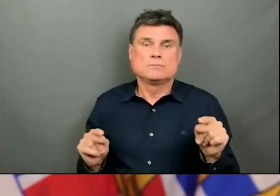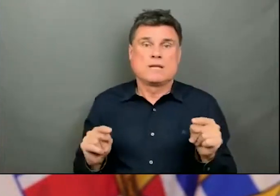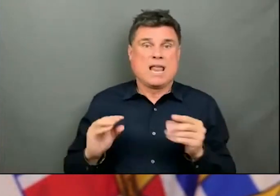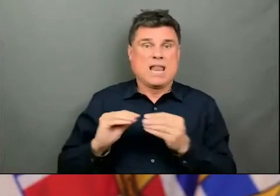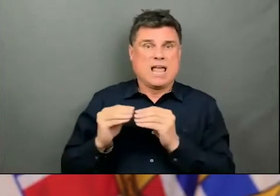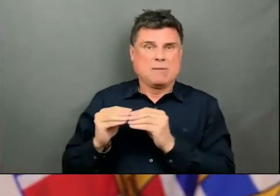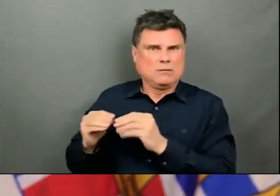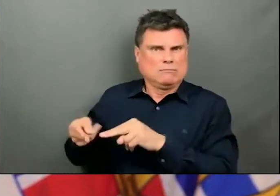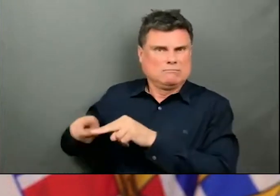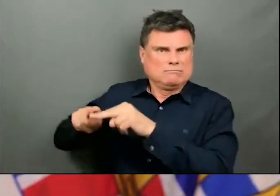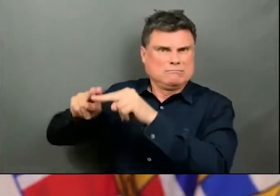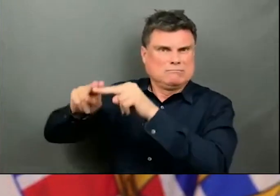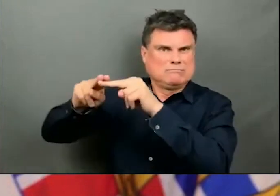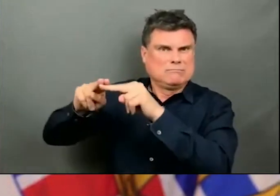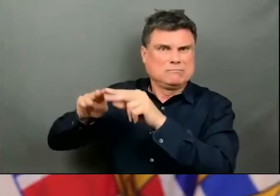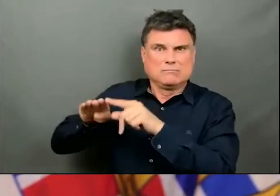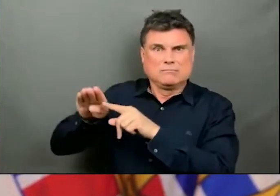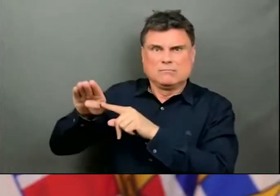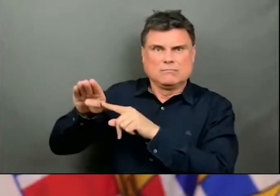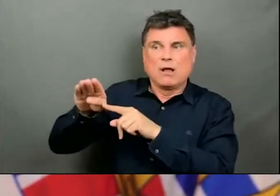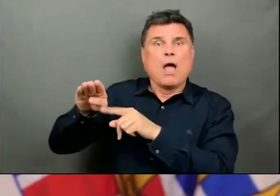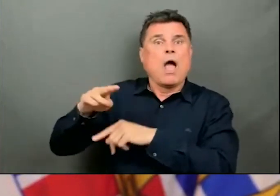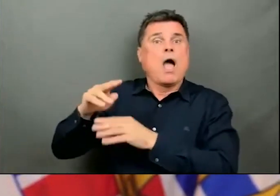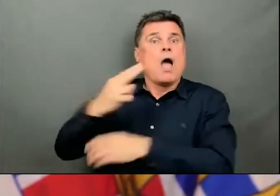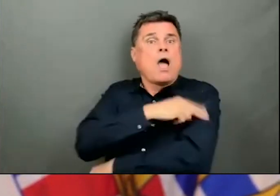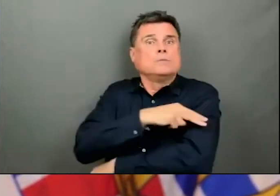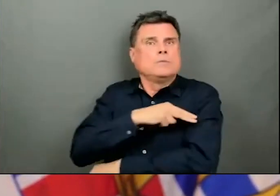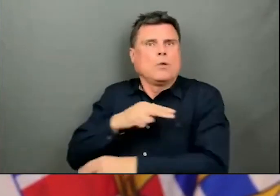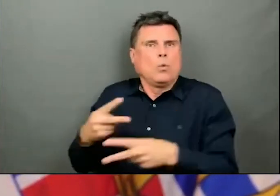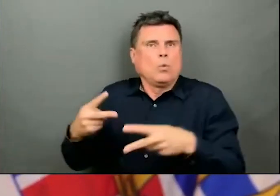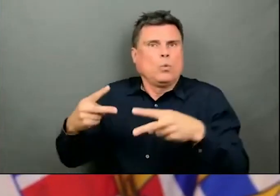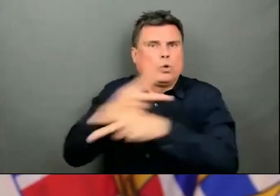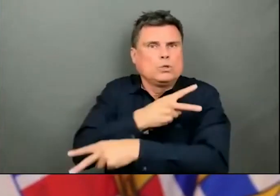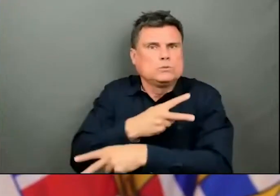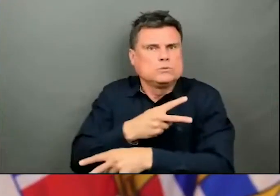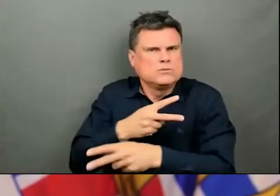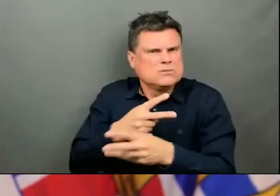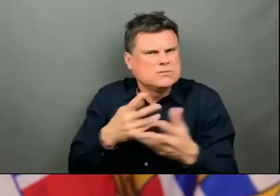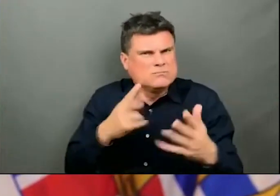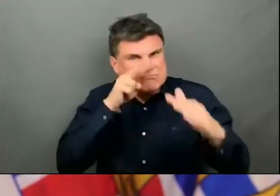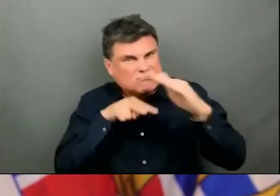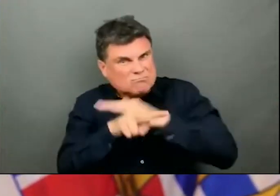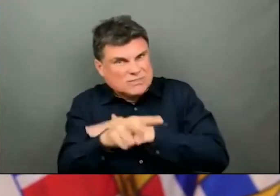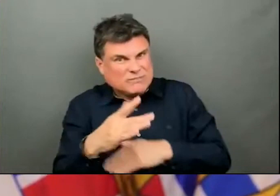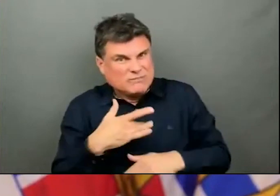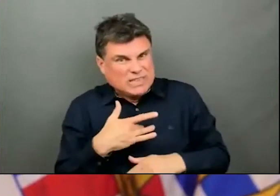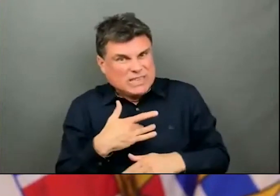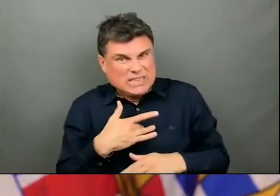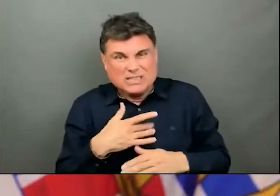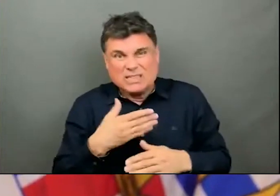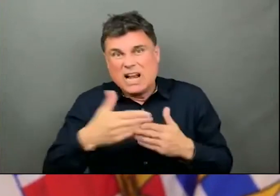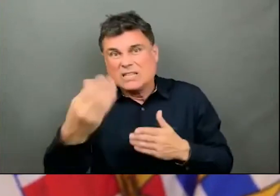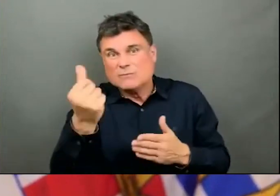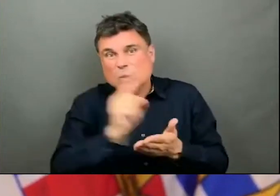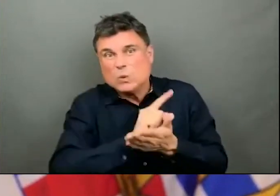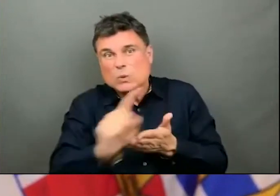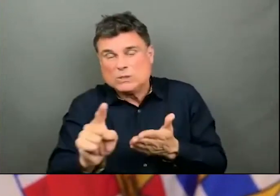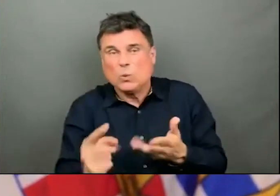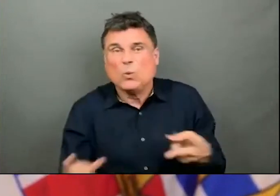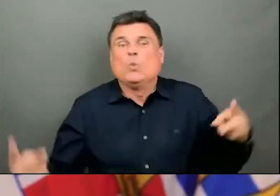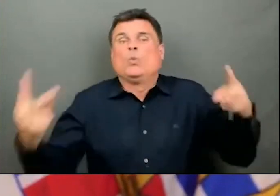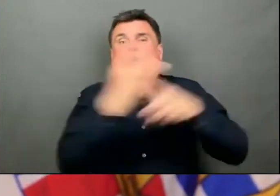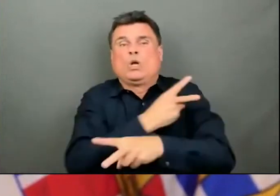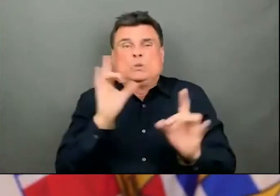how devastating it's going to be in the weeks to come. Yeah, everything that we do and the things that we